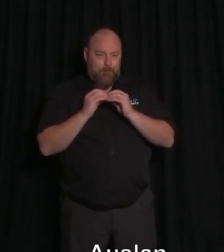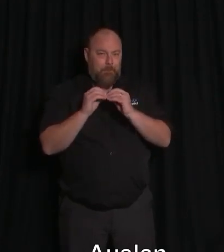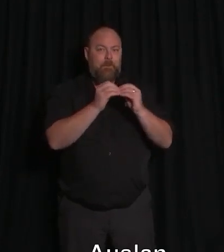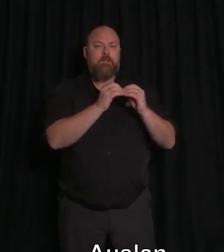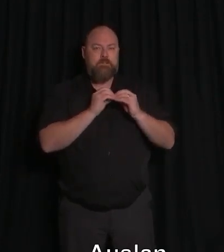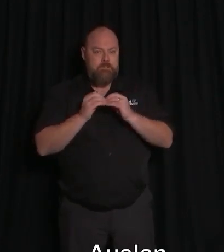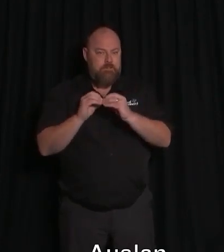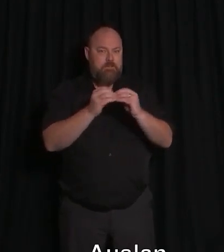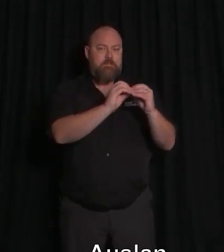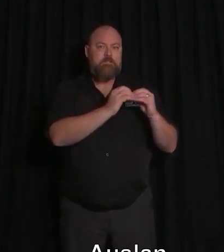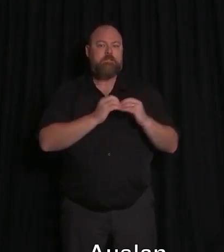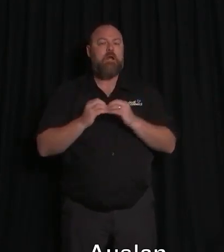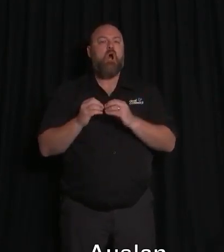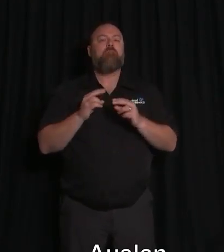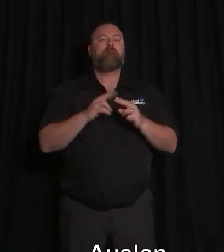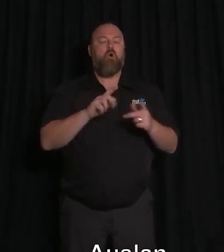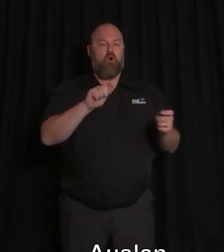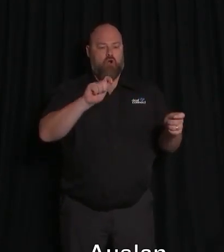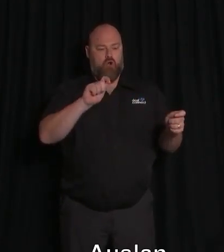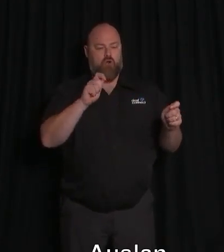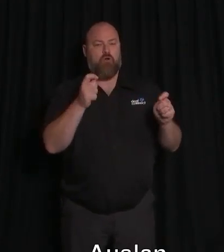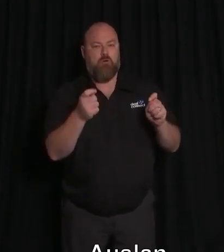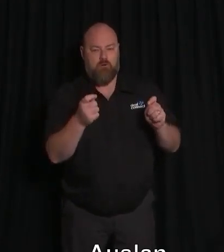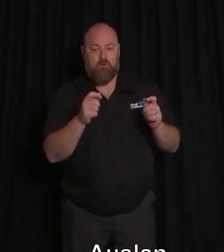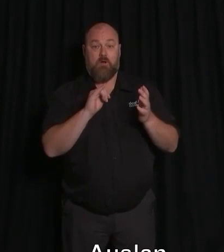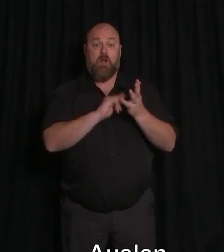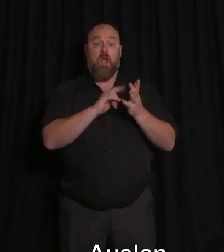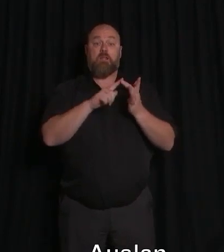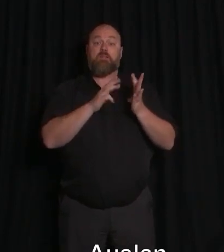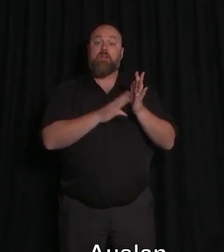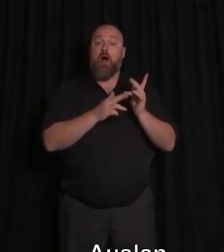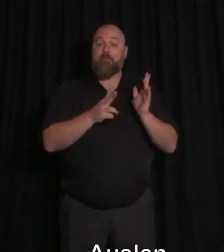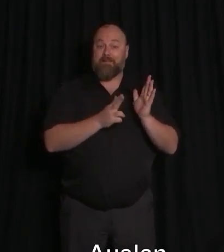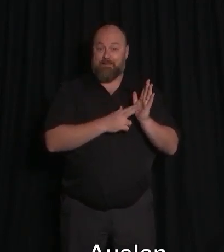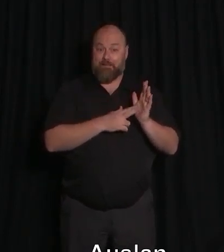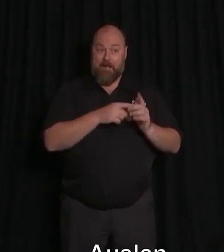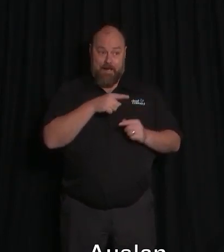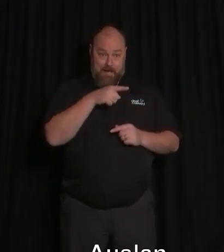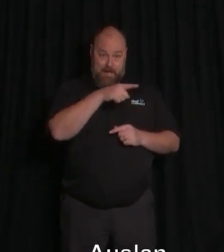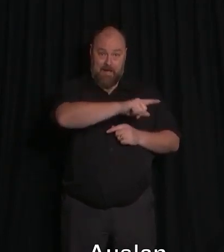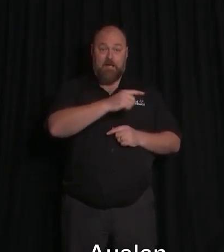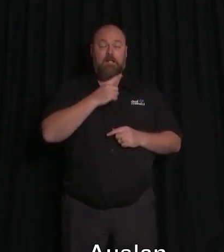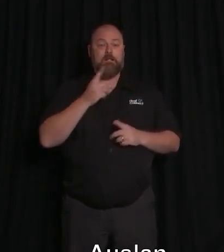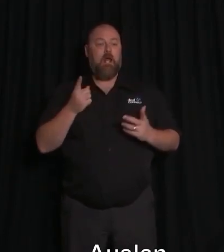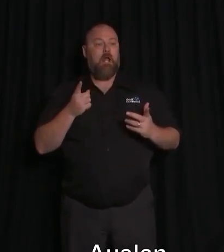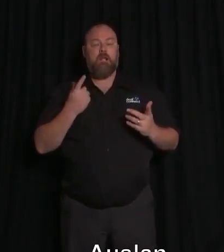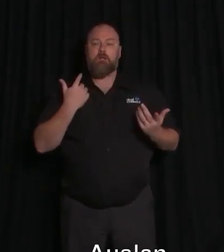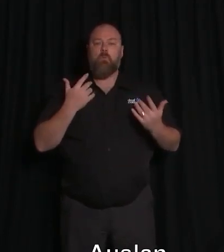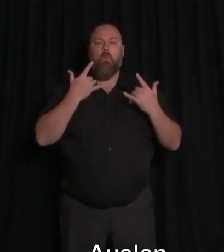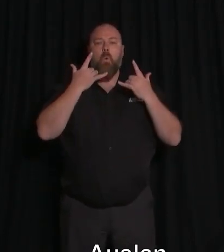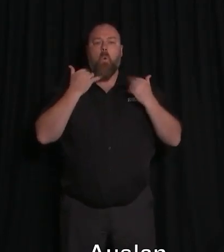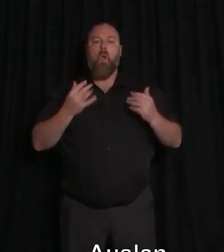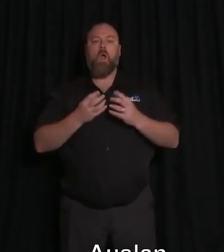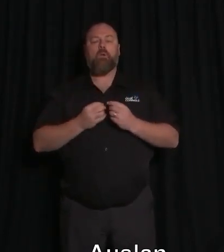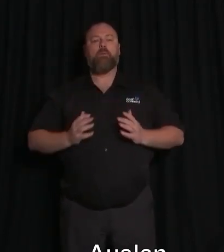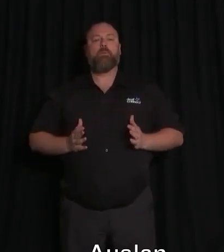a transition. And Simon made it possible for us, the lawyers in suits, and I've been a lawyer in a